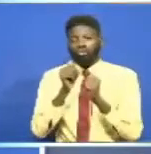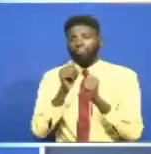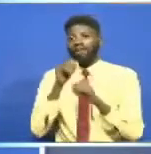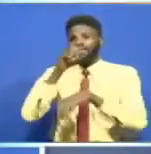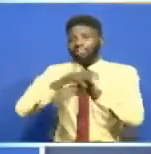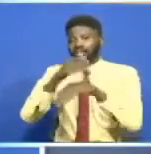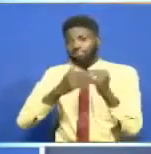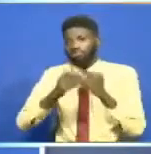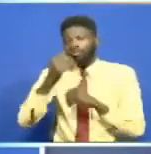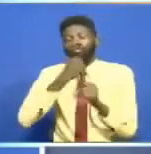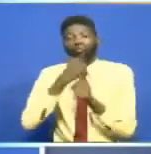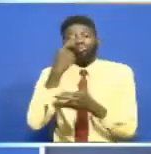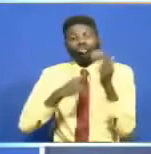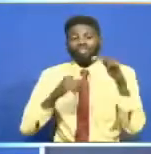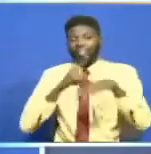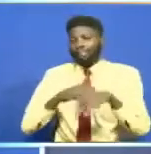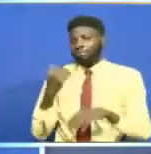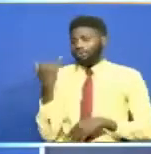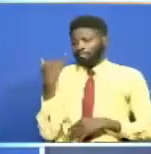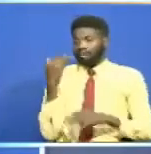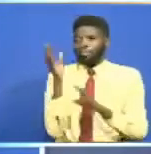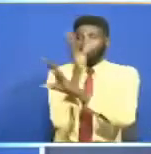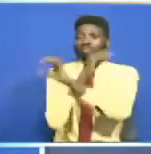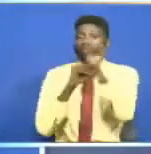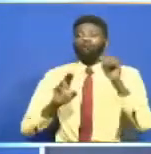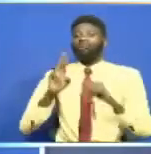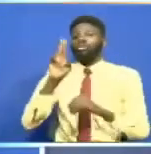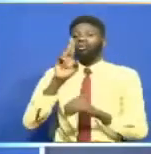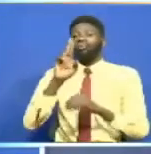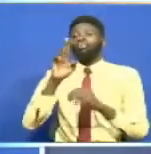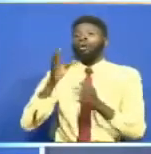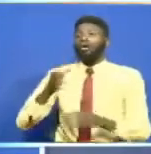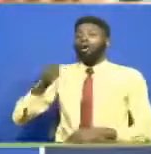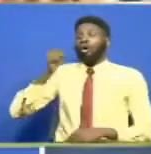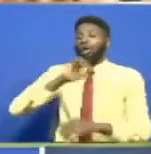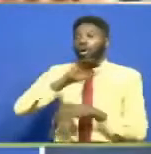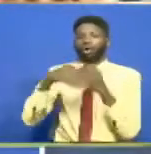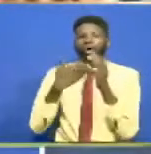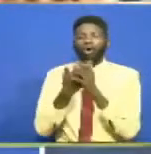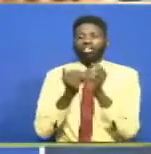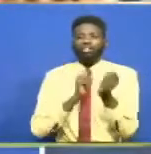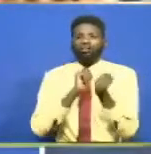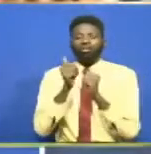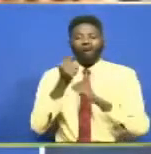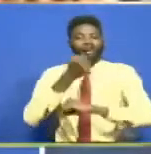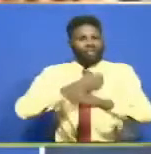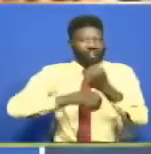directive yesterday of suspending all sporting activities in the country.